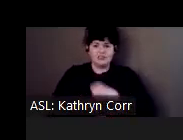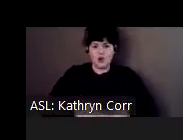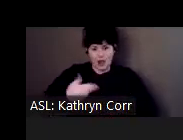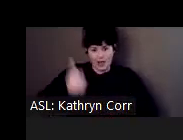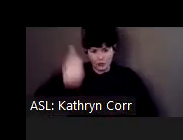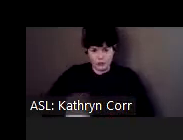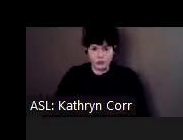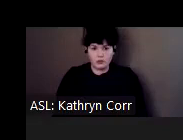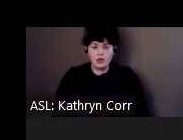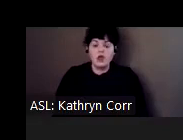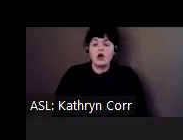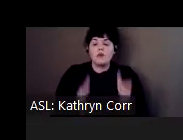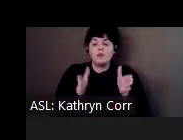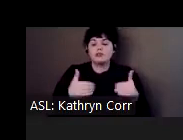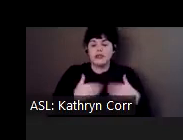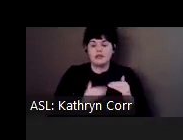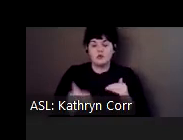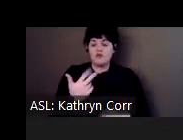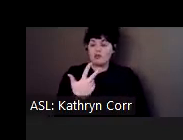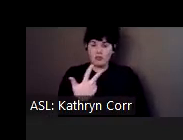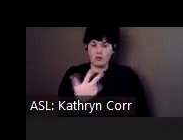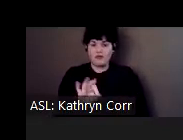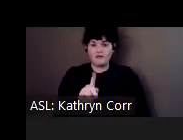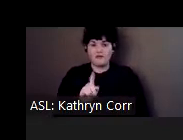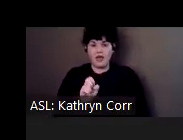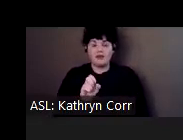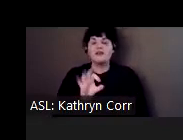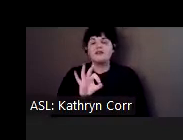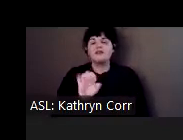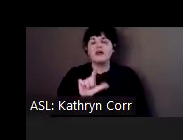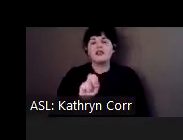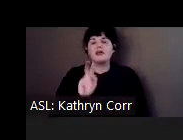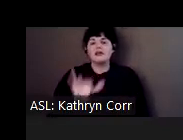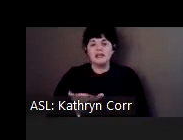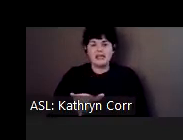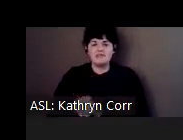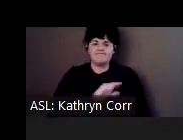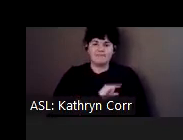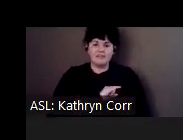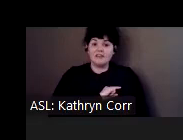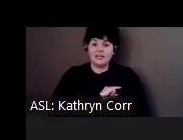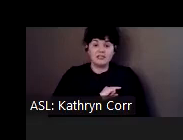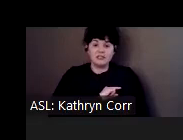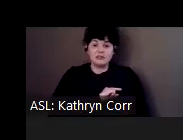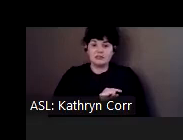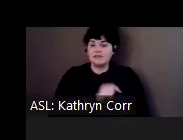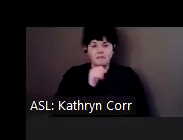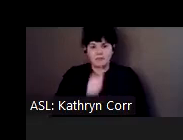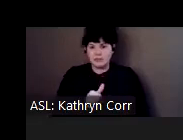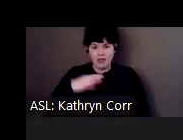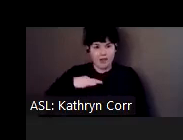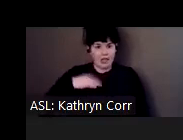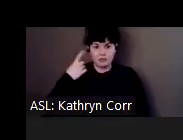felony convictions is not eligible to have any convictions set aside except for those